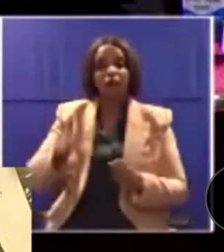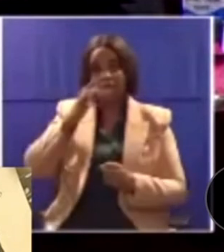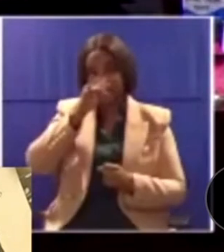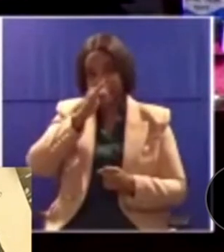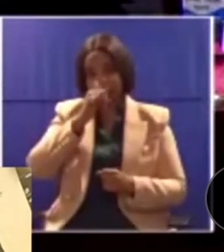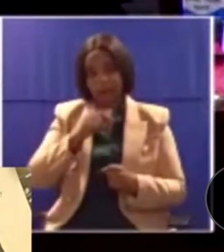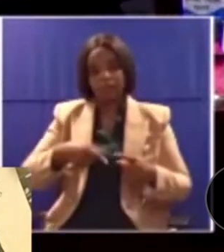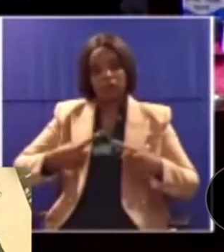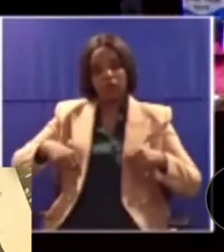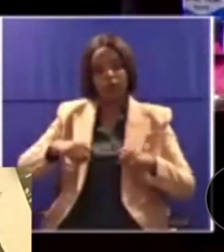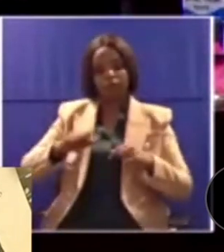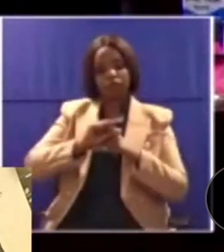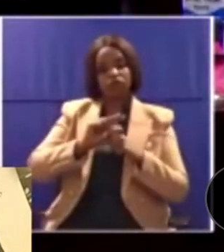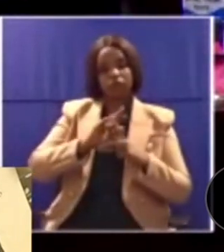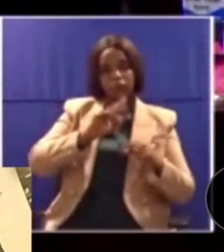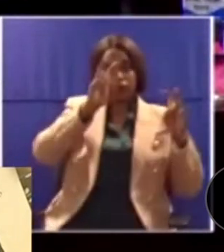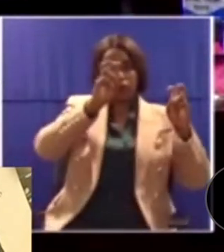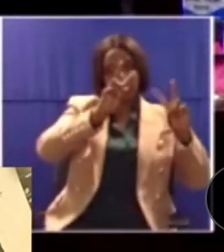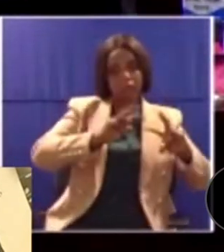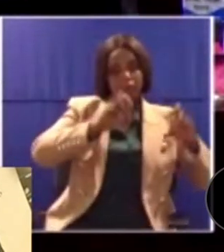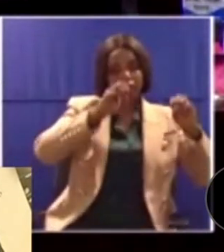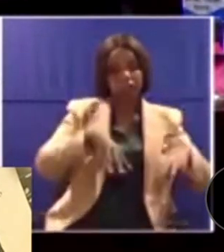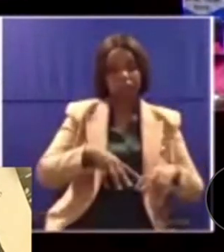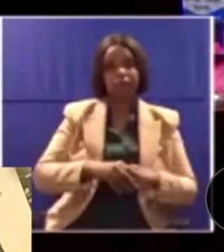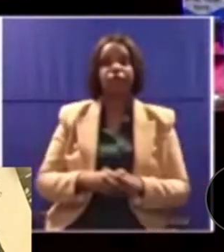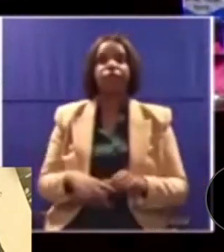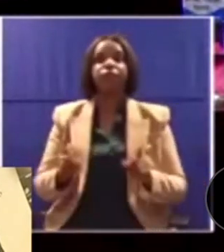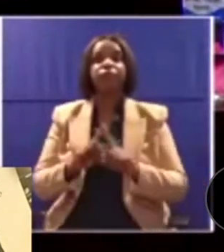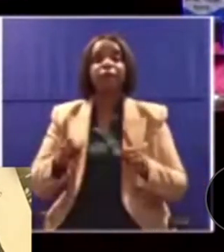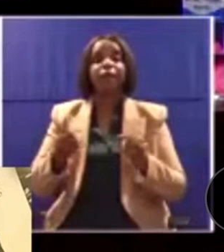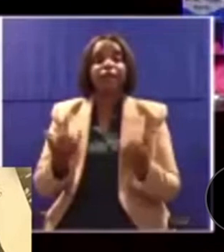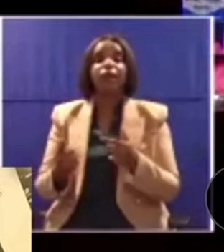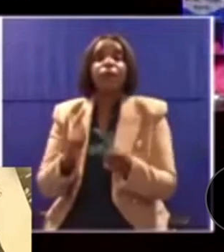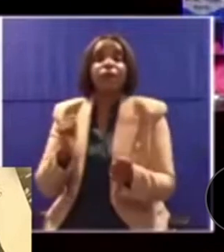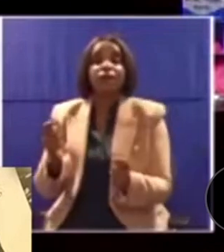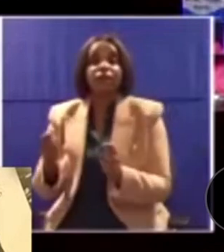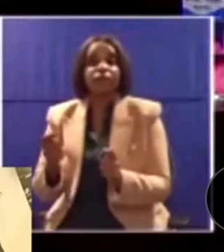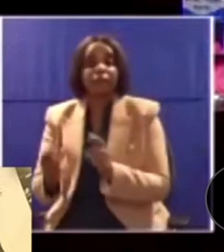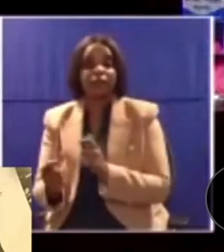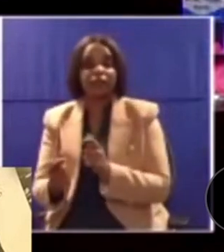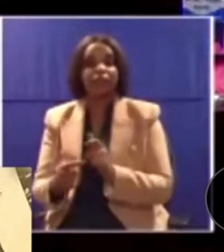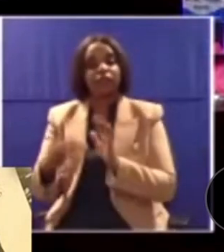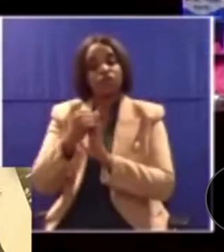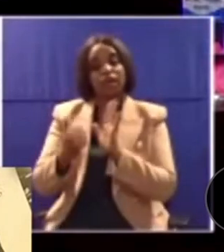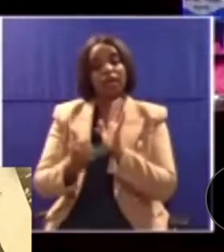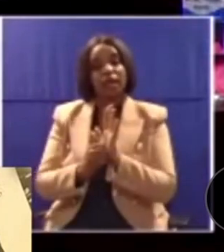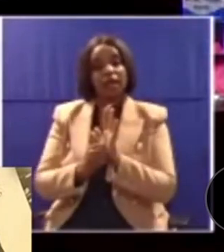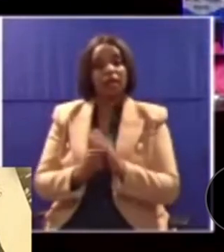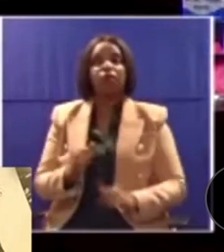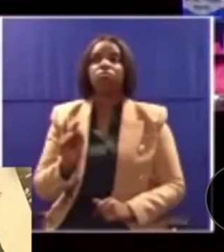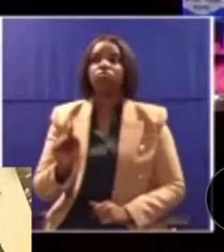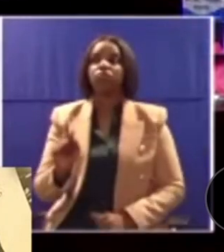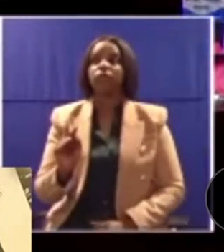Eskom. Now, the transformative agenda is, one can